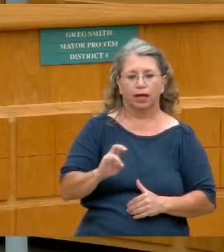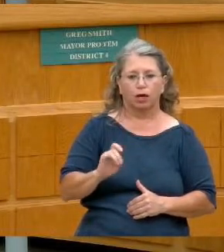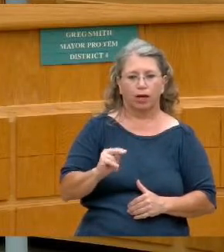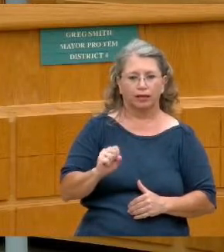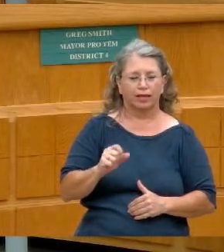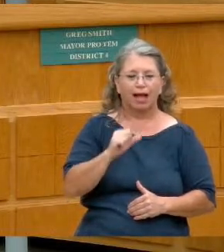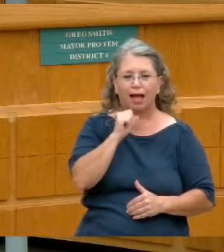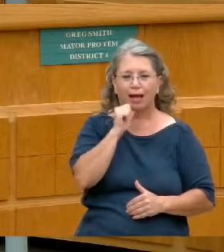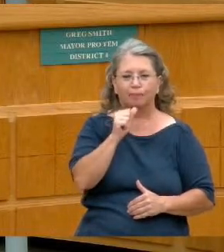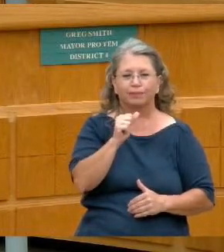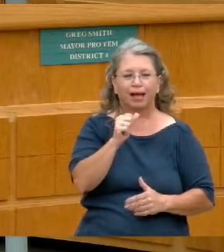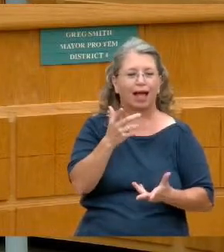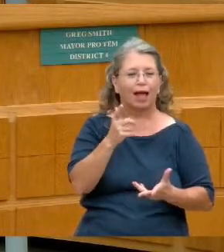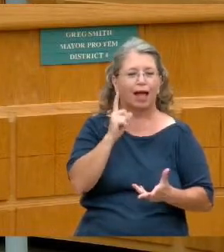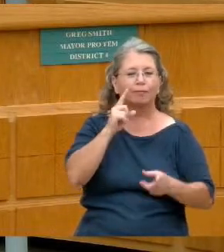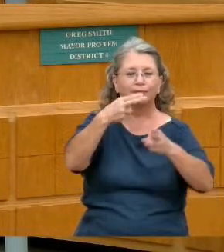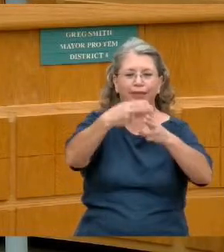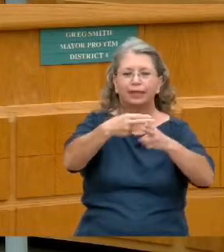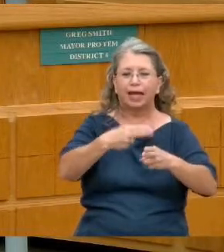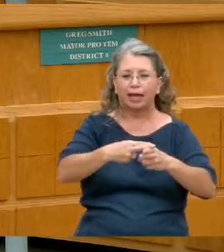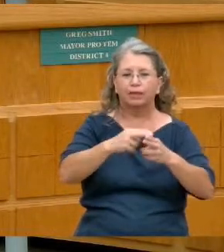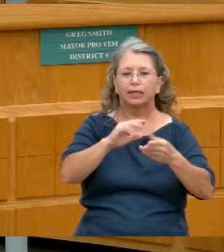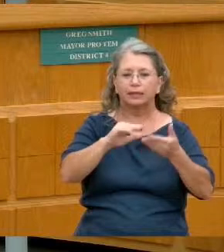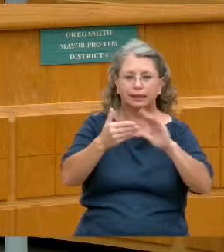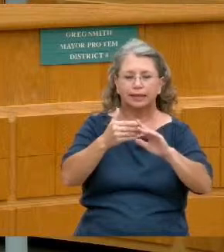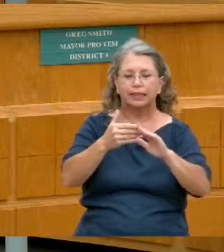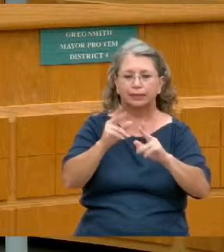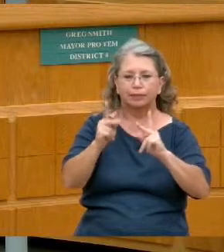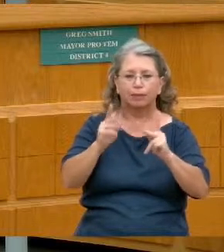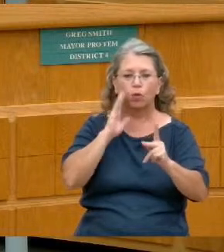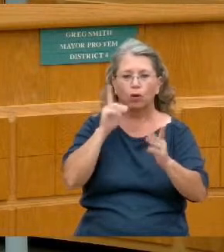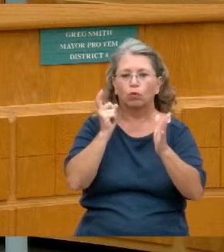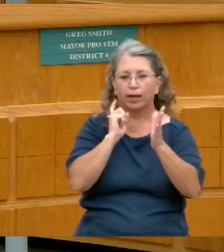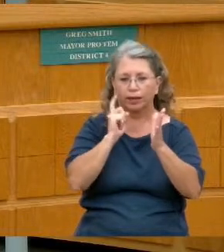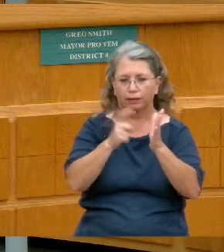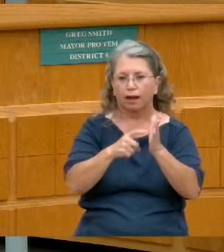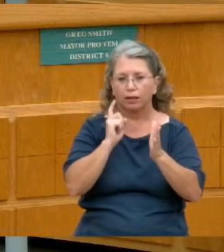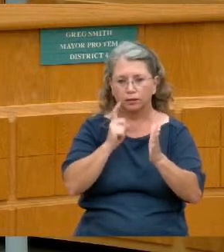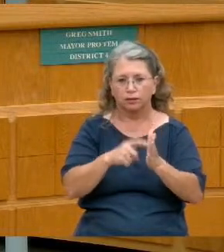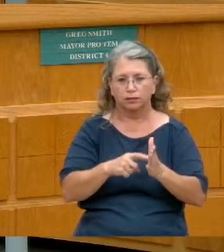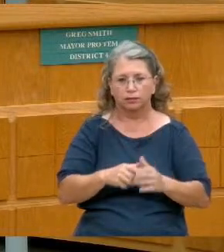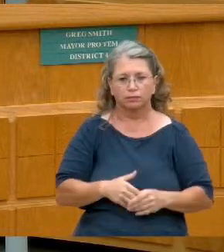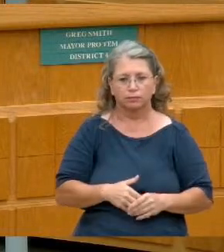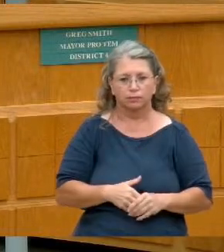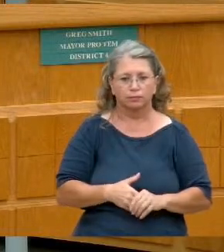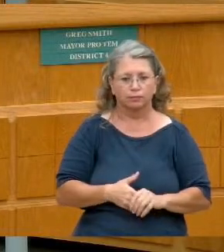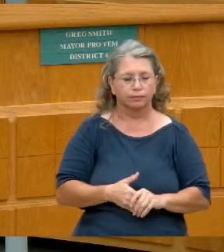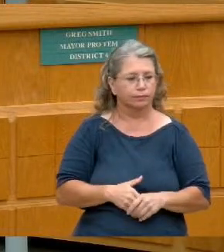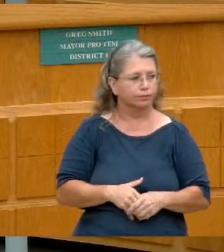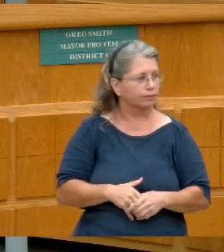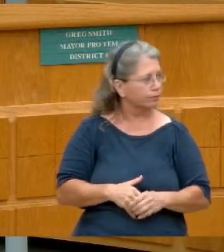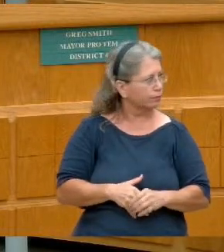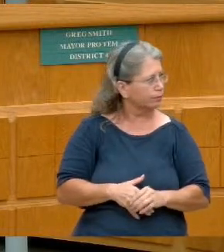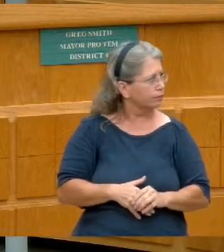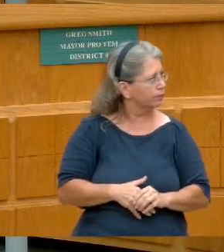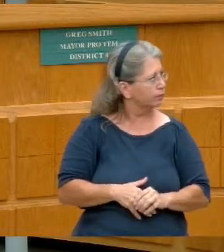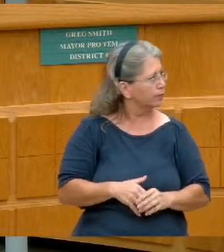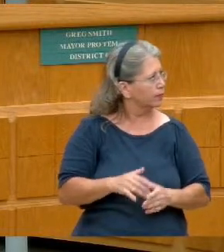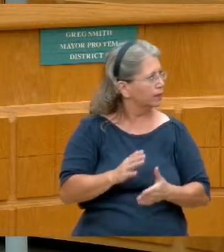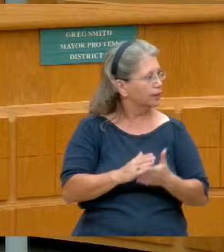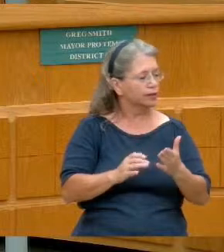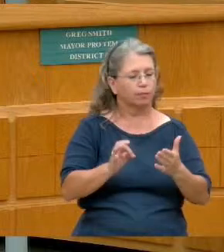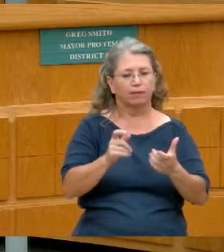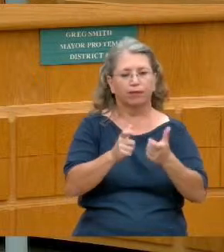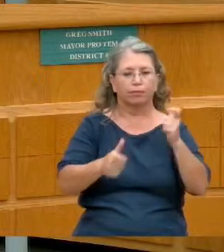naming the cities that people recognize that are in the counties that are listed here. These are some of the bigger metro